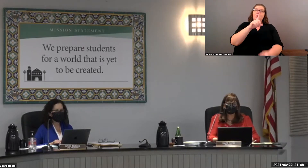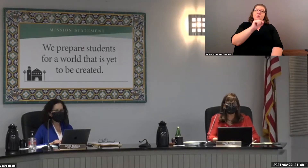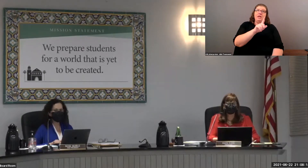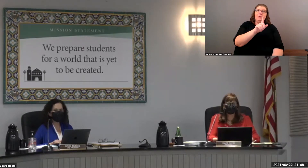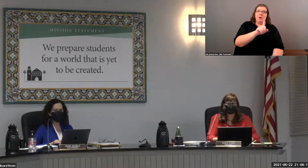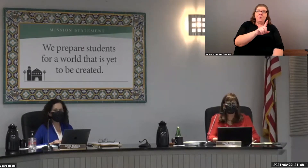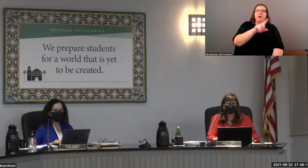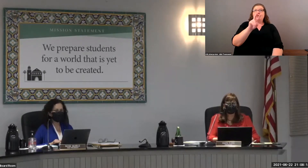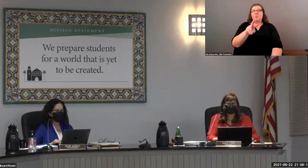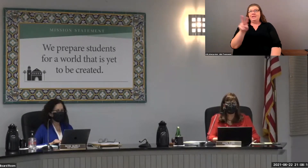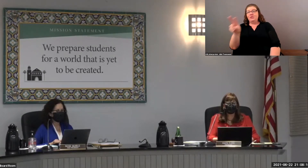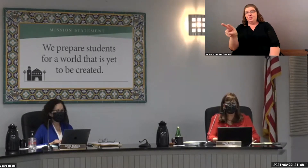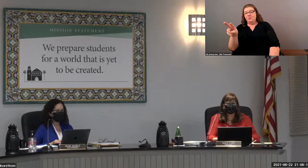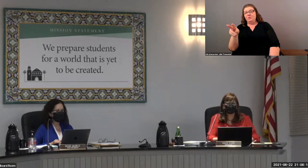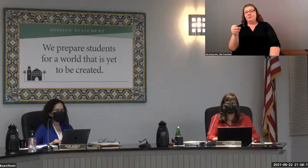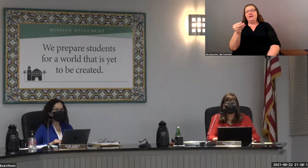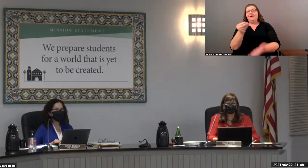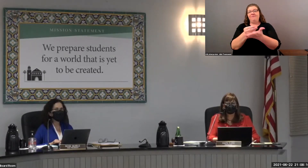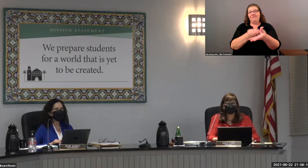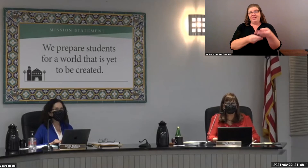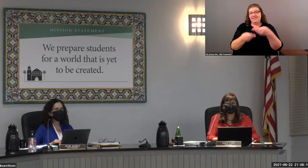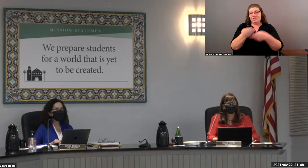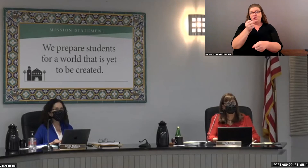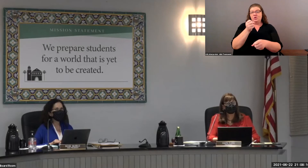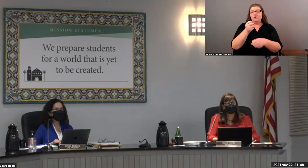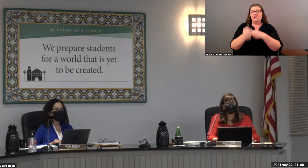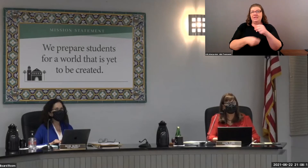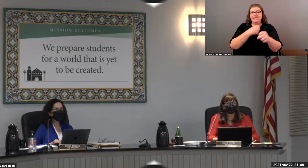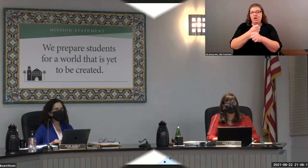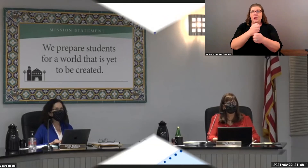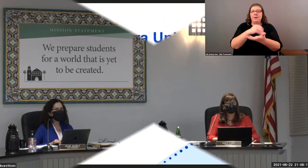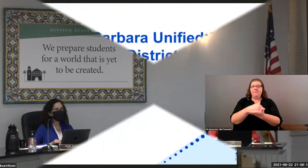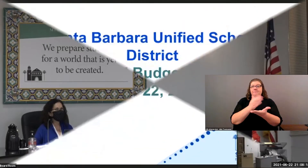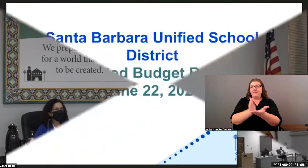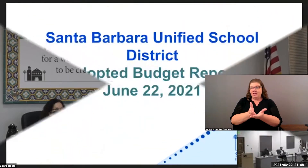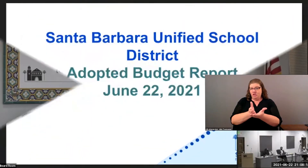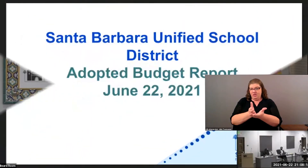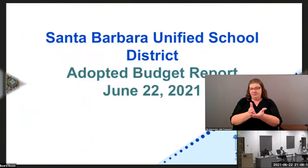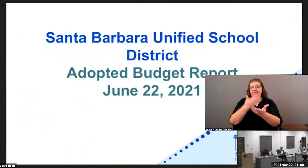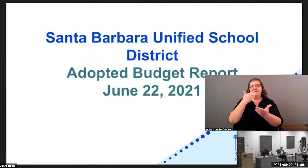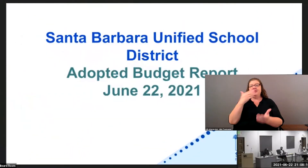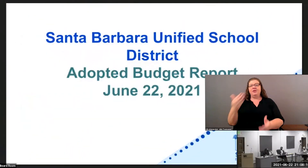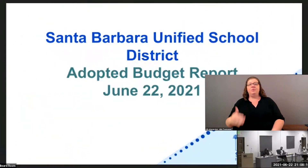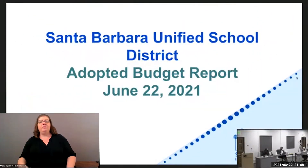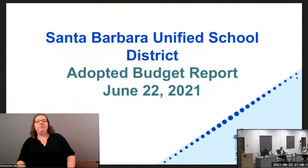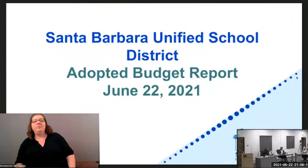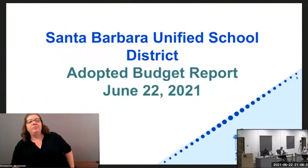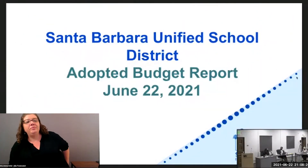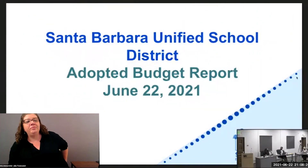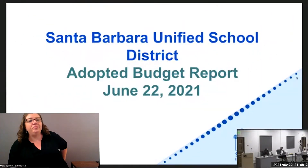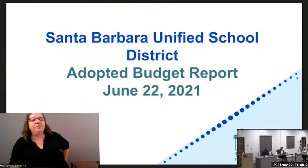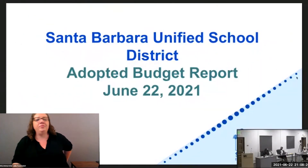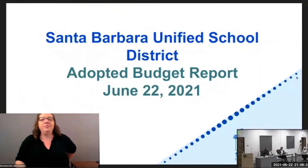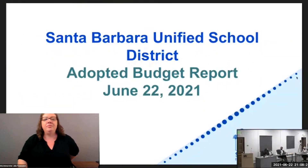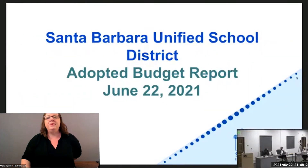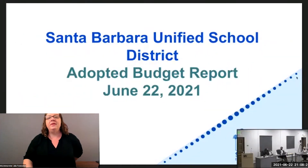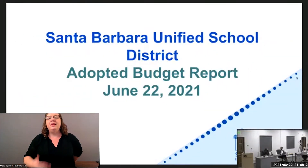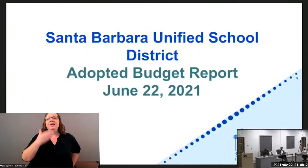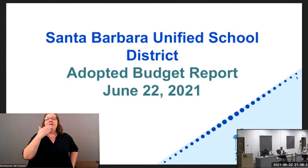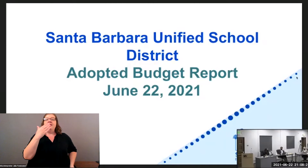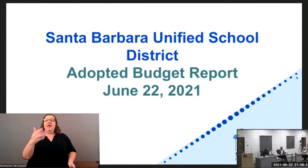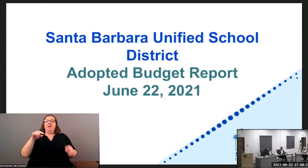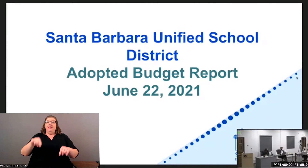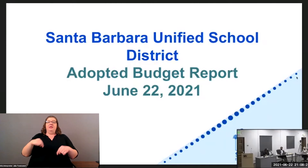2021-22 fiscal year budget. Ms. Chate. Thank you, Board President. This is my